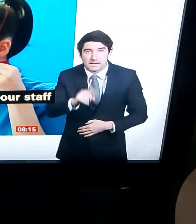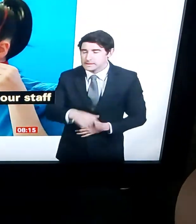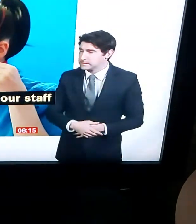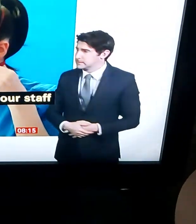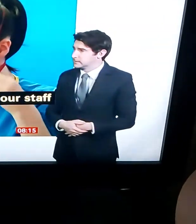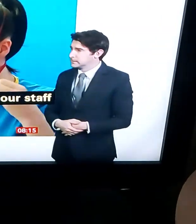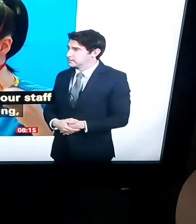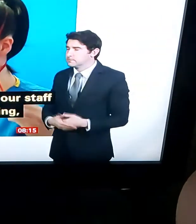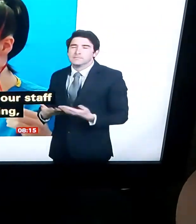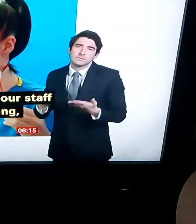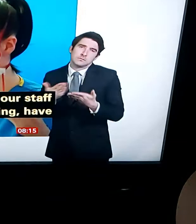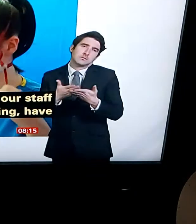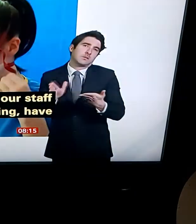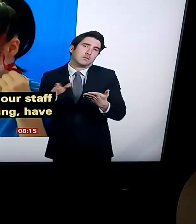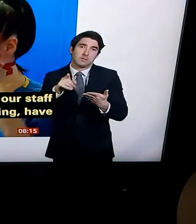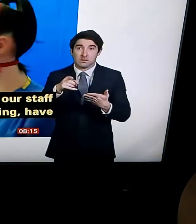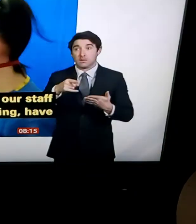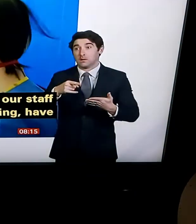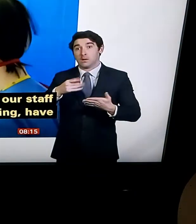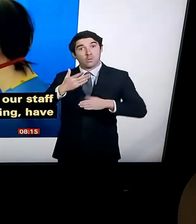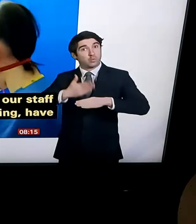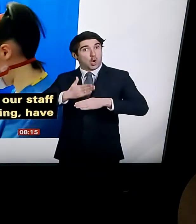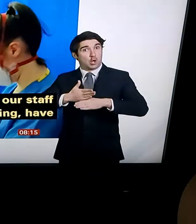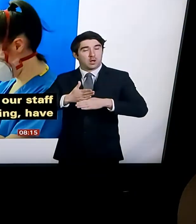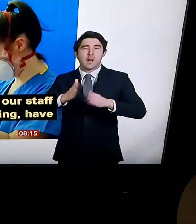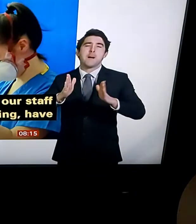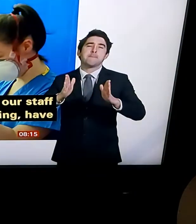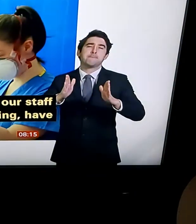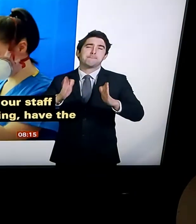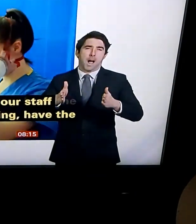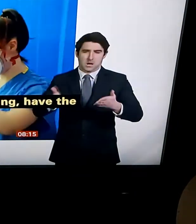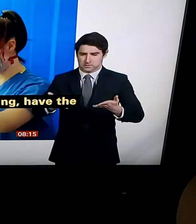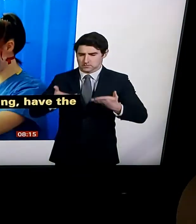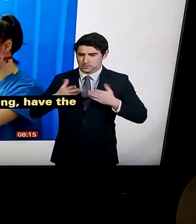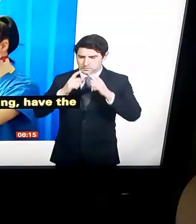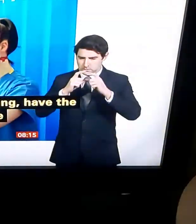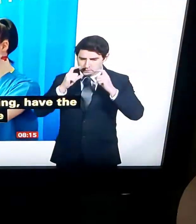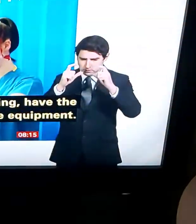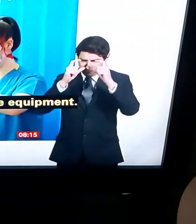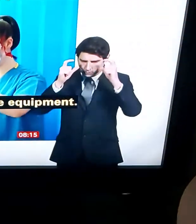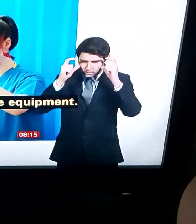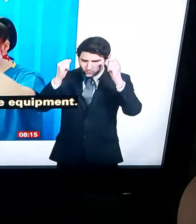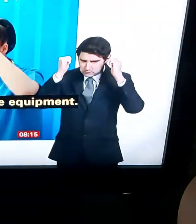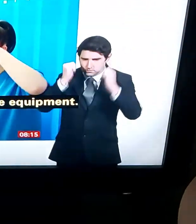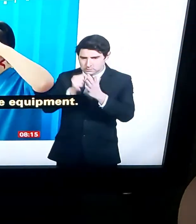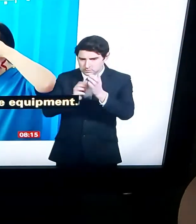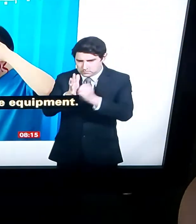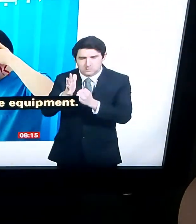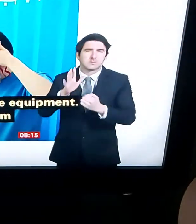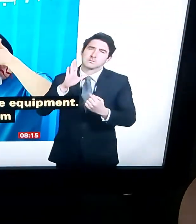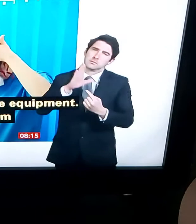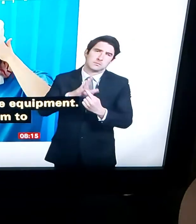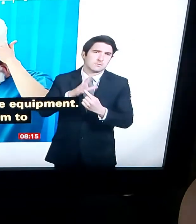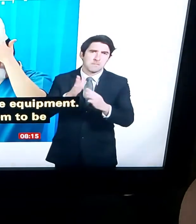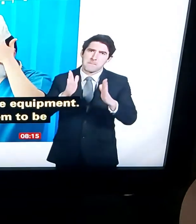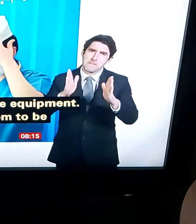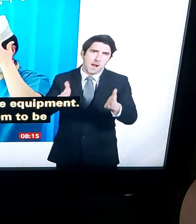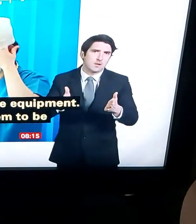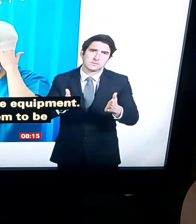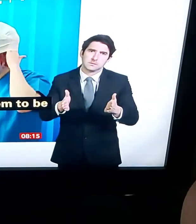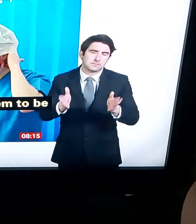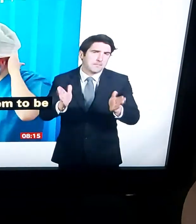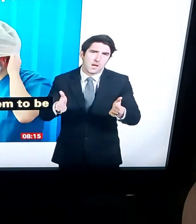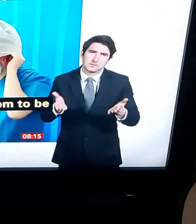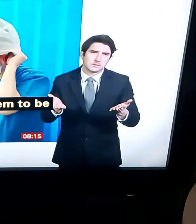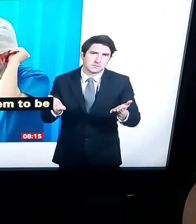right personal protective equipment. And it's not just right for them to be safe, but it's right for them to feel safe. And that's why we're